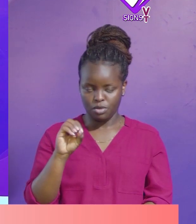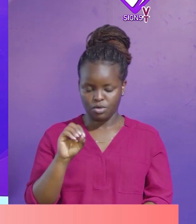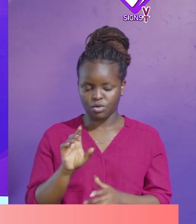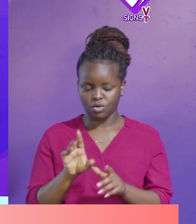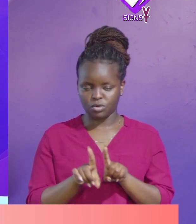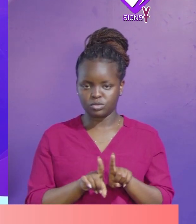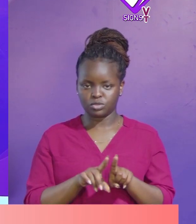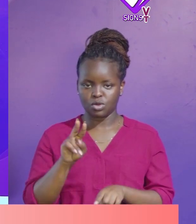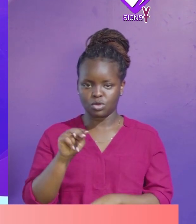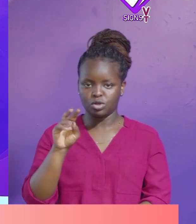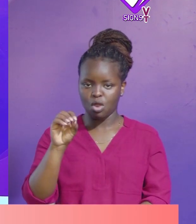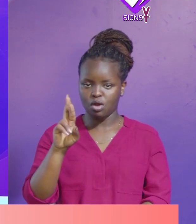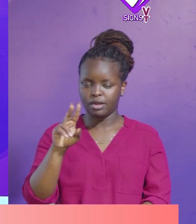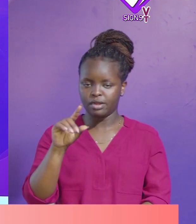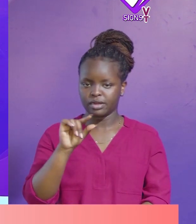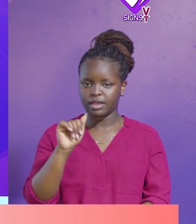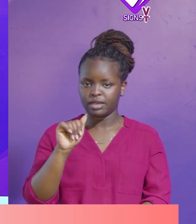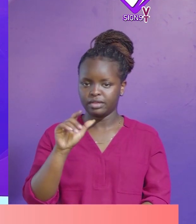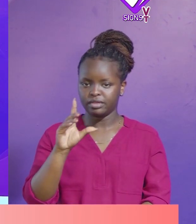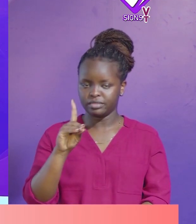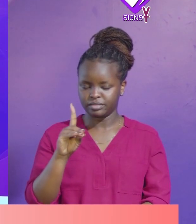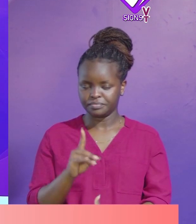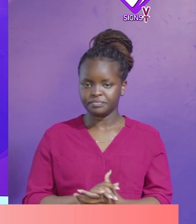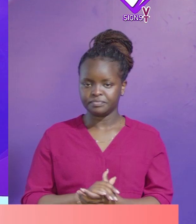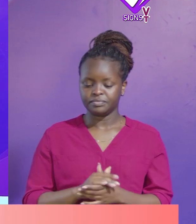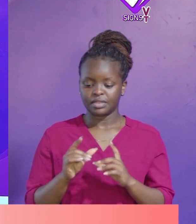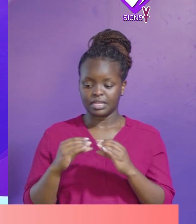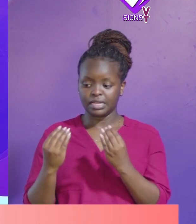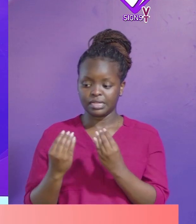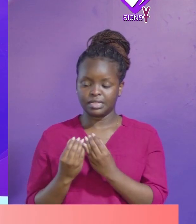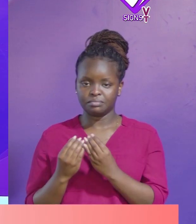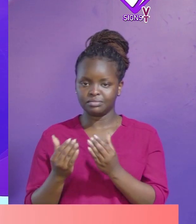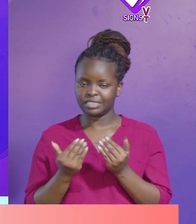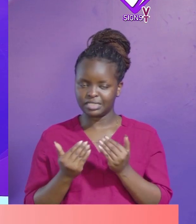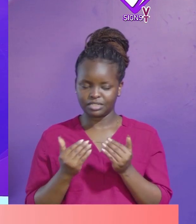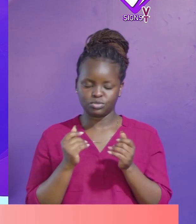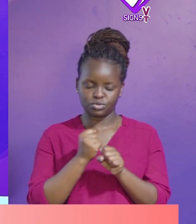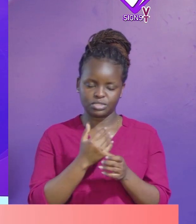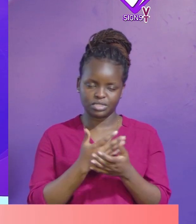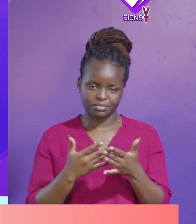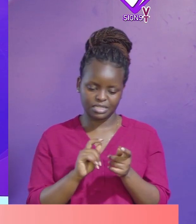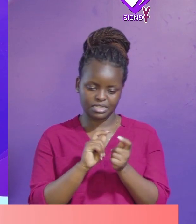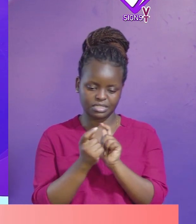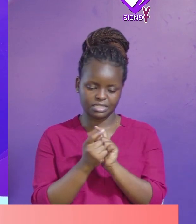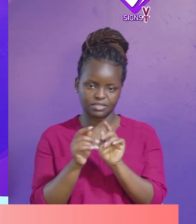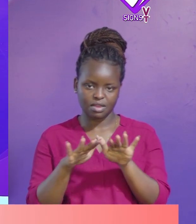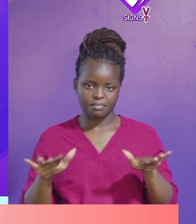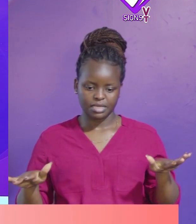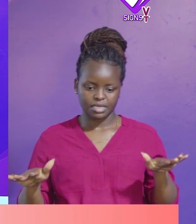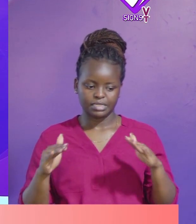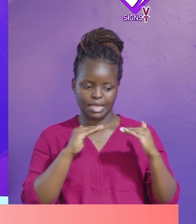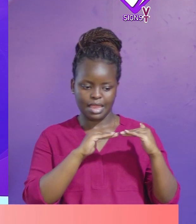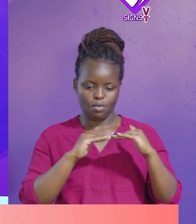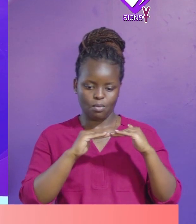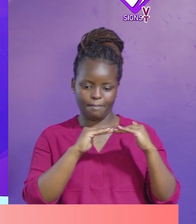Norgard joining Arsenal. I think the club needed to do something in the transfer market to make sure that they equalize or they balance